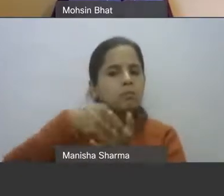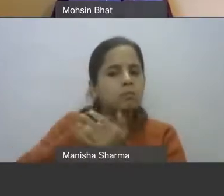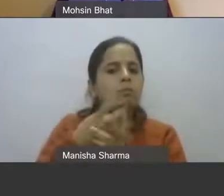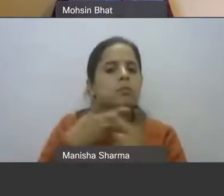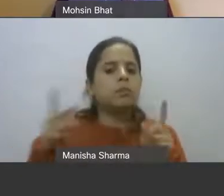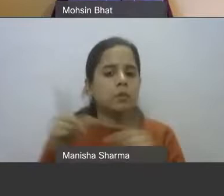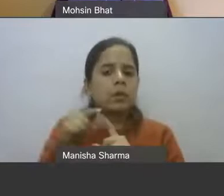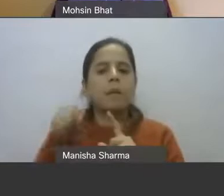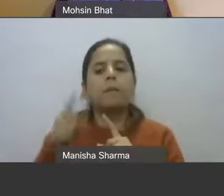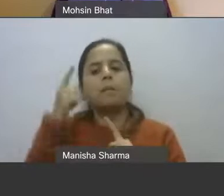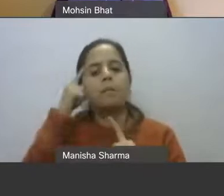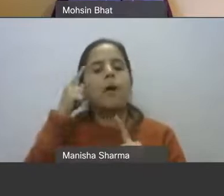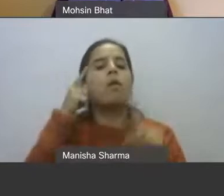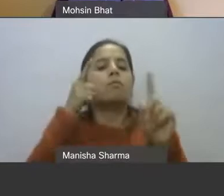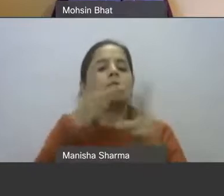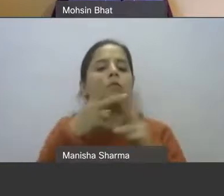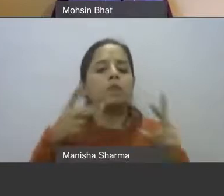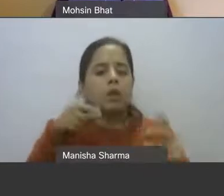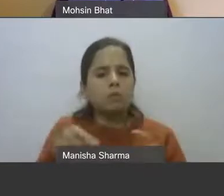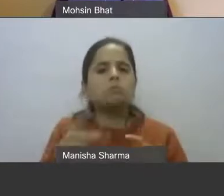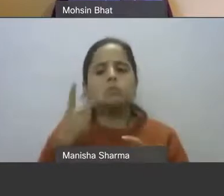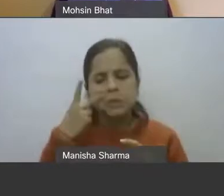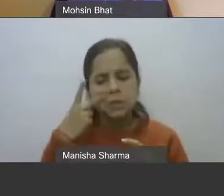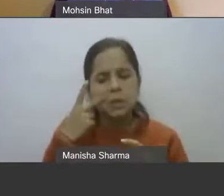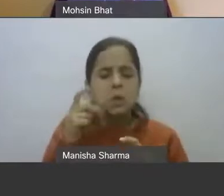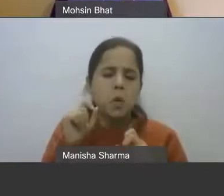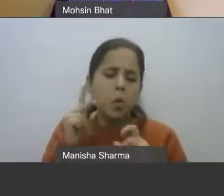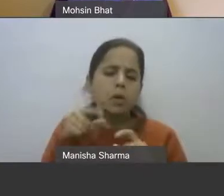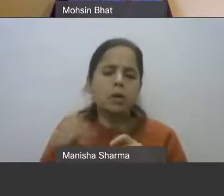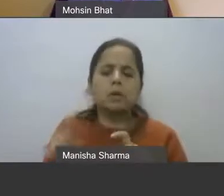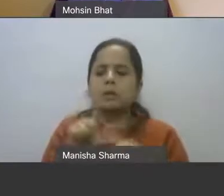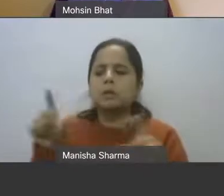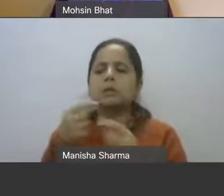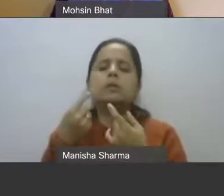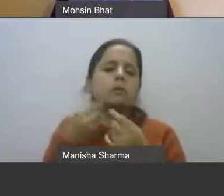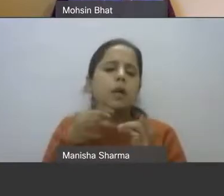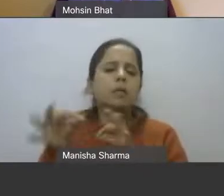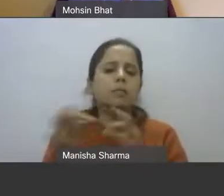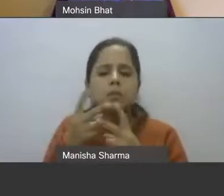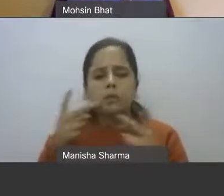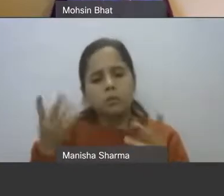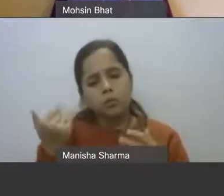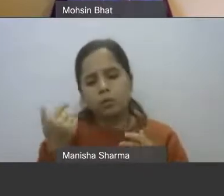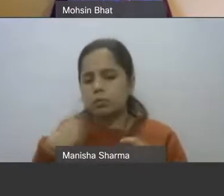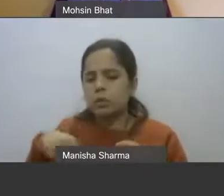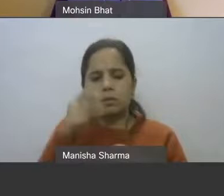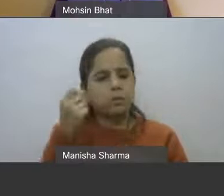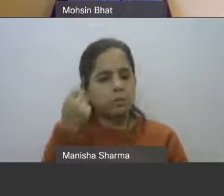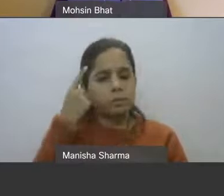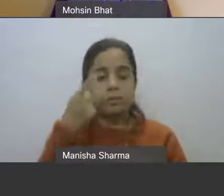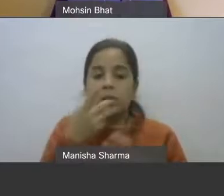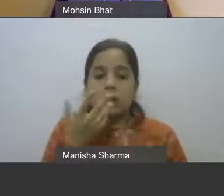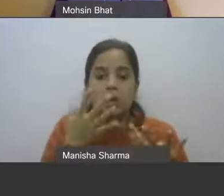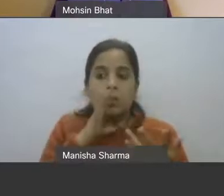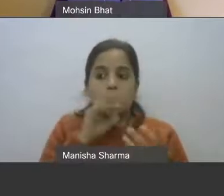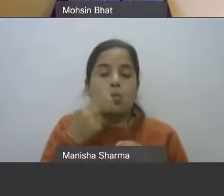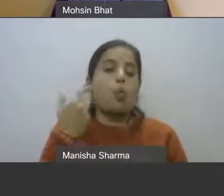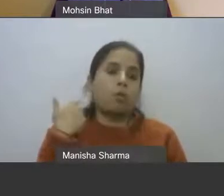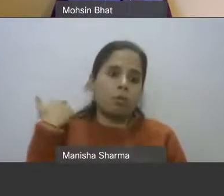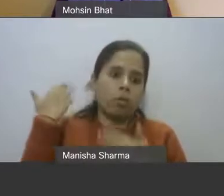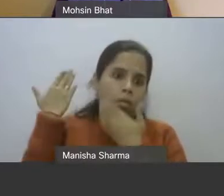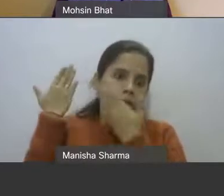that purpose, then that classification should be accepted. Now, there's a long history, and Tulsi can also sort of step in to tell